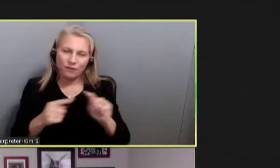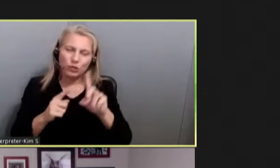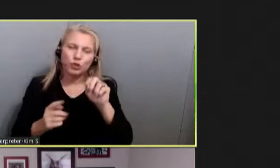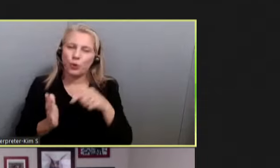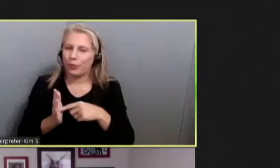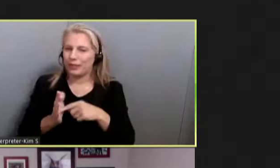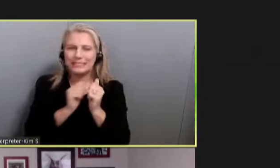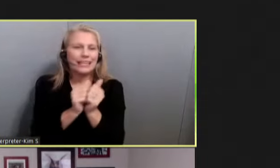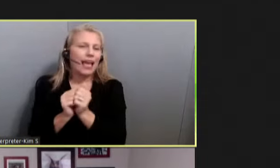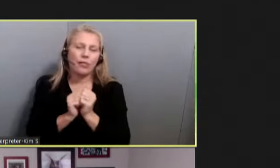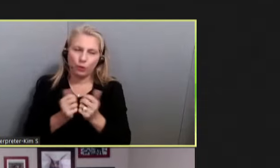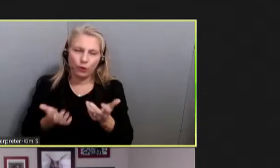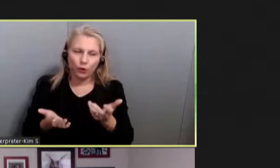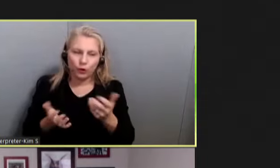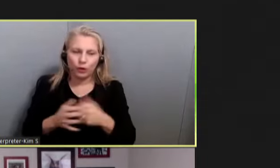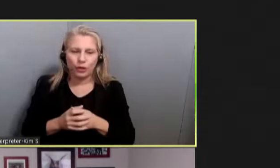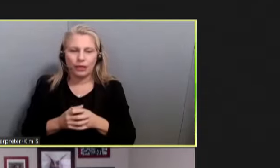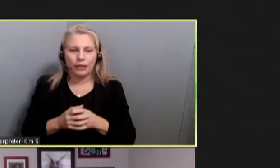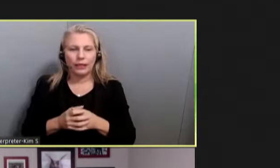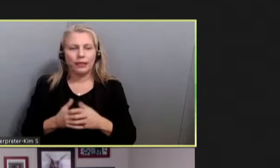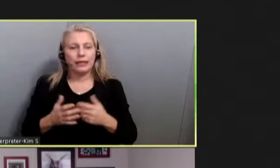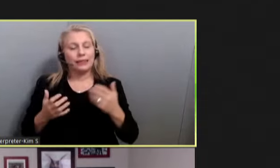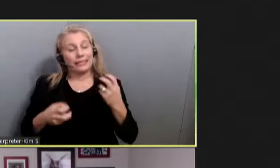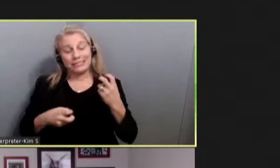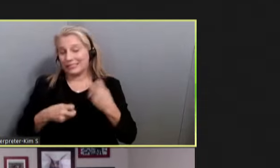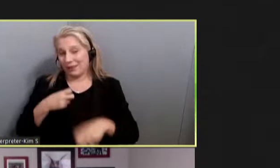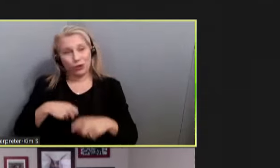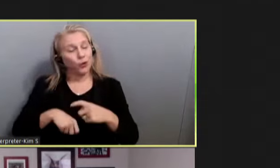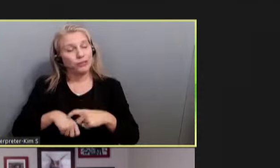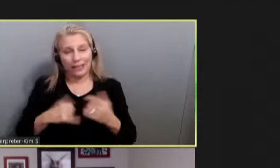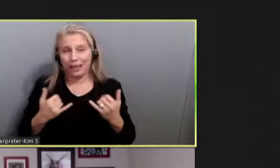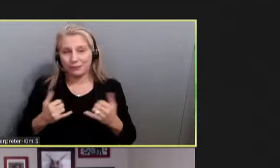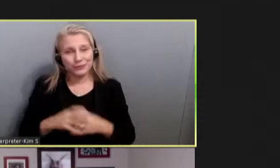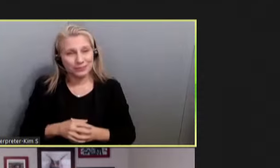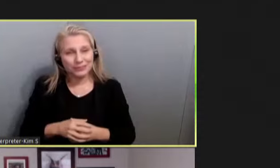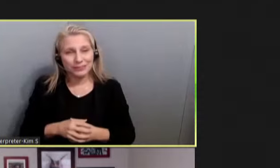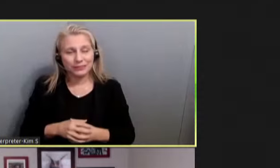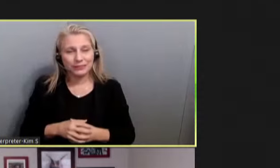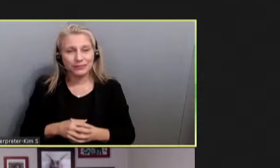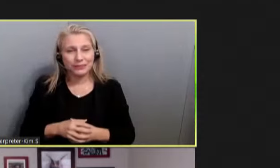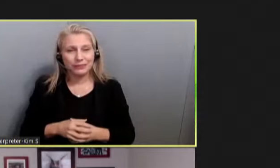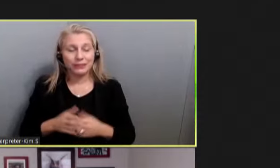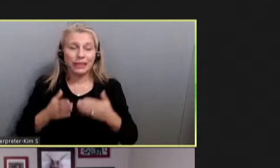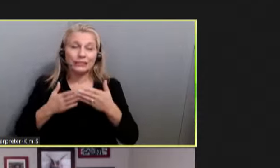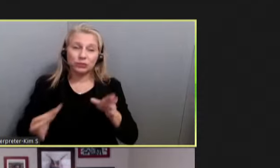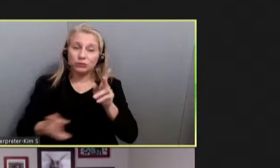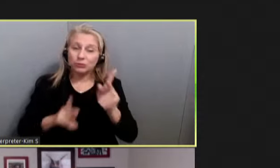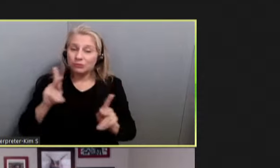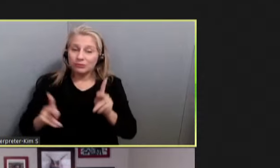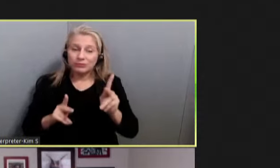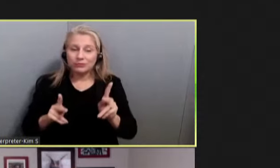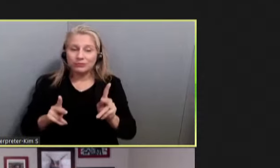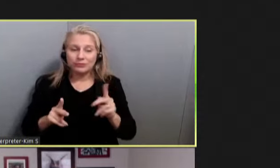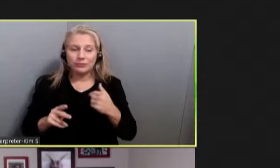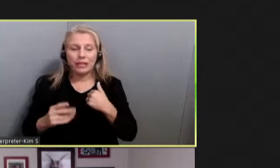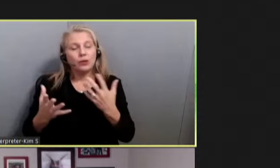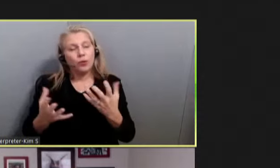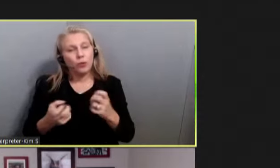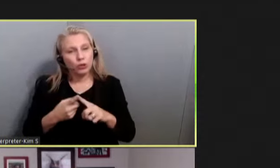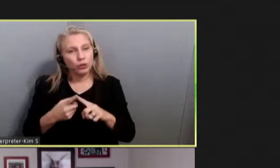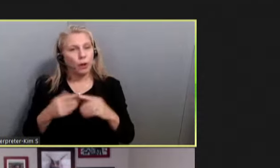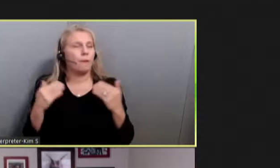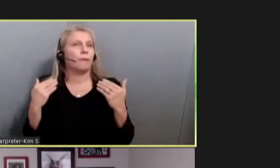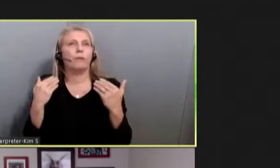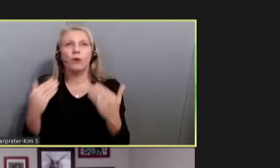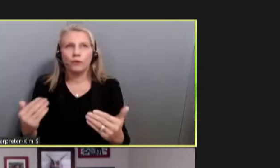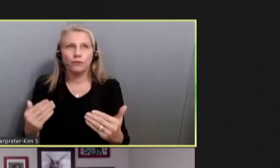this together. These are difficult times. The general public has a desire to move on